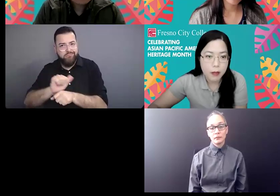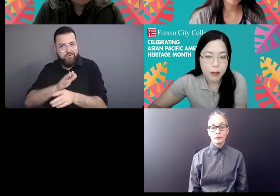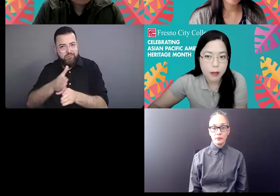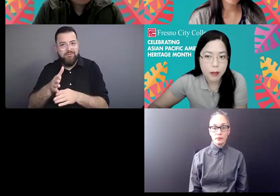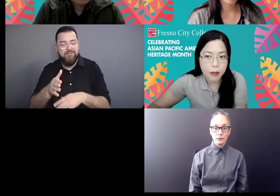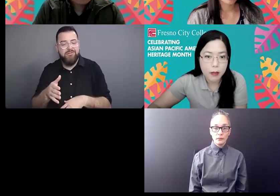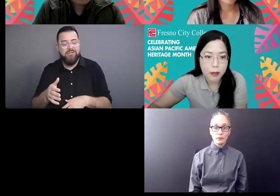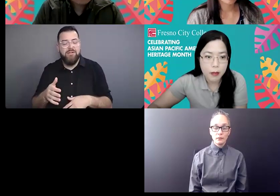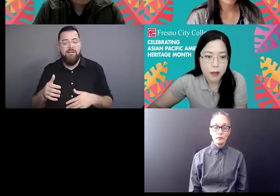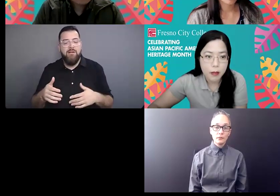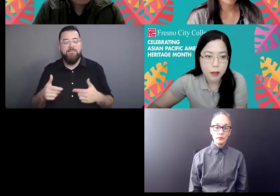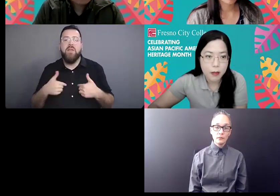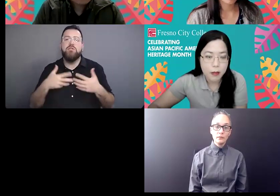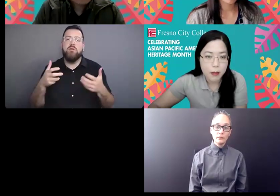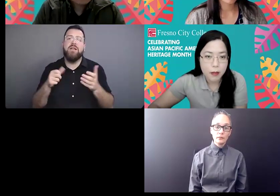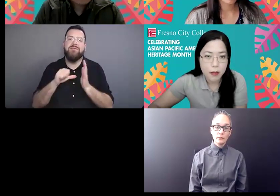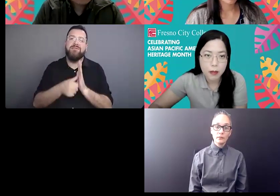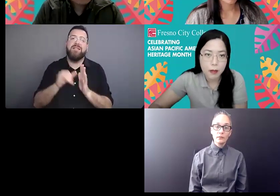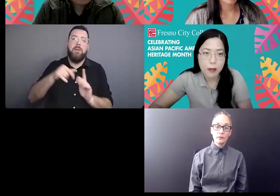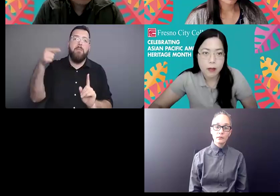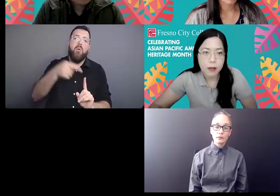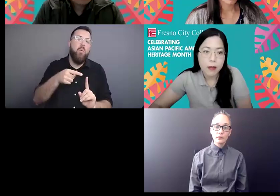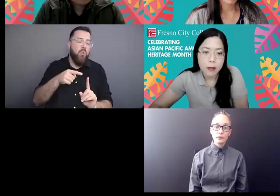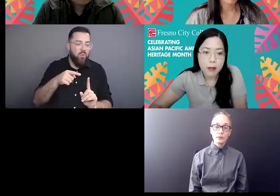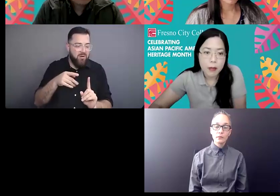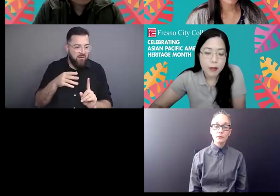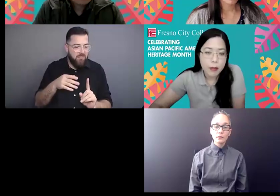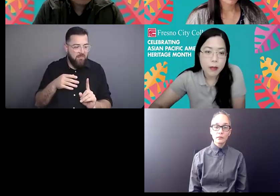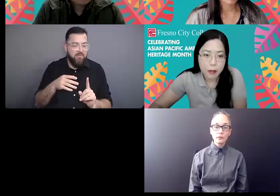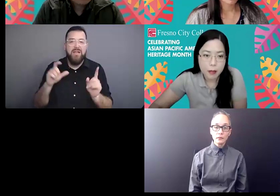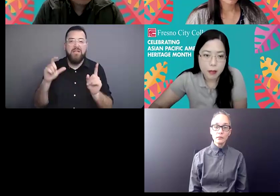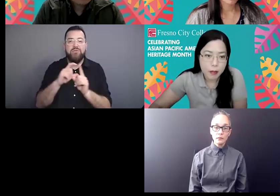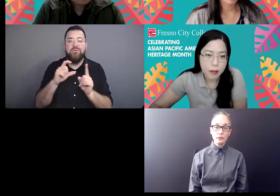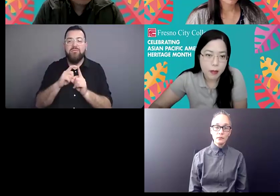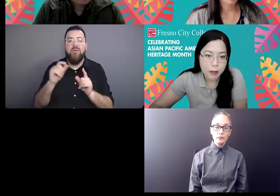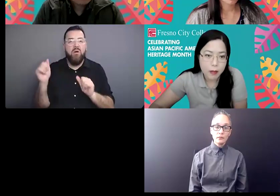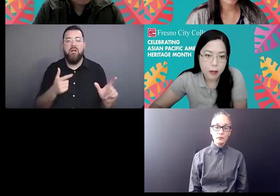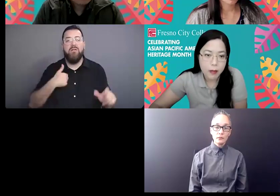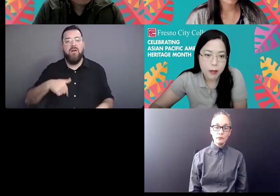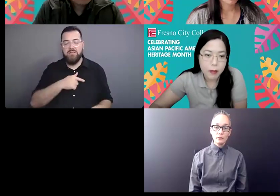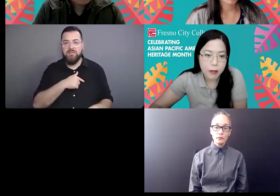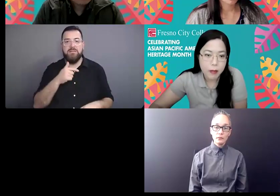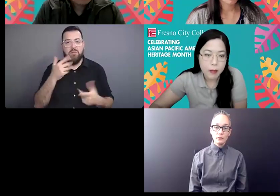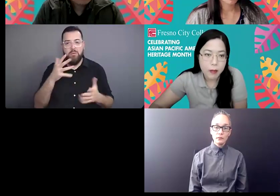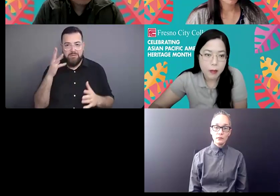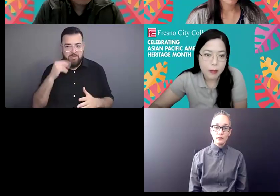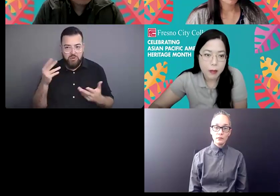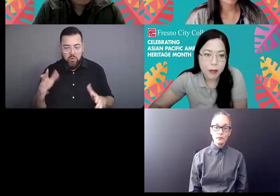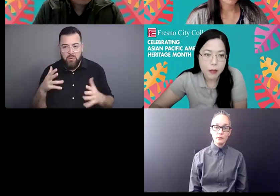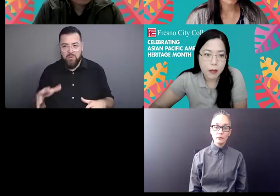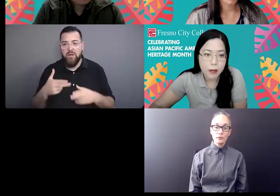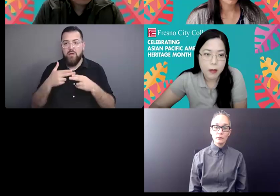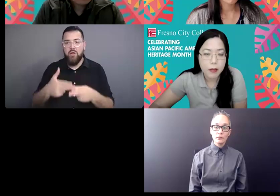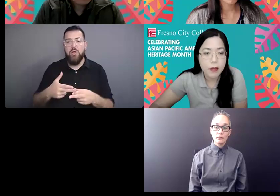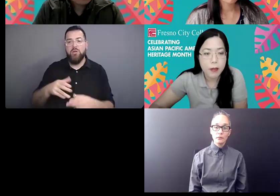wanted to kind of highlight the point of, a term that we've all been probably come across already, called the